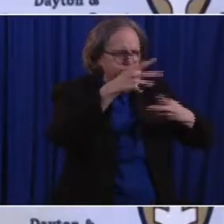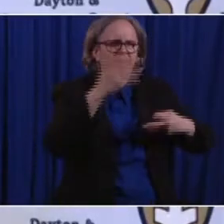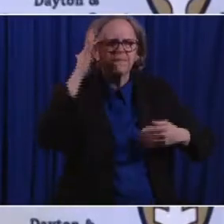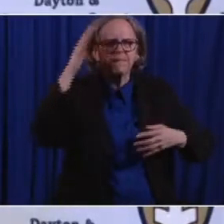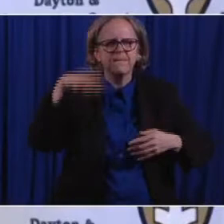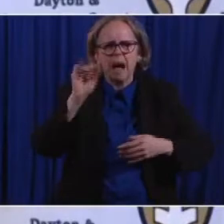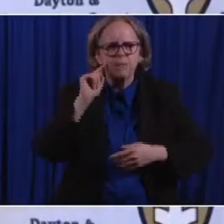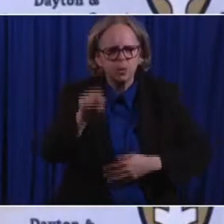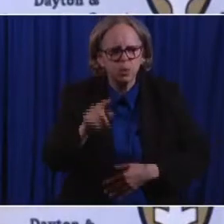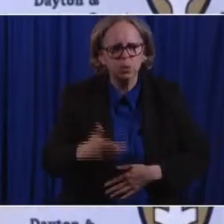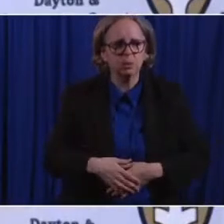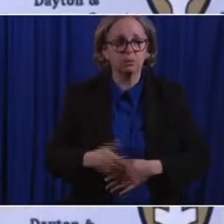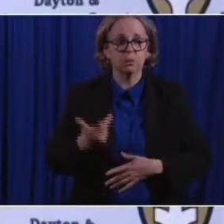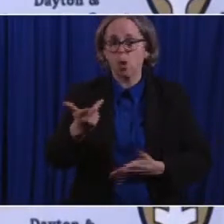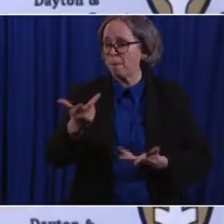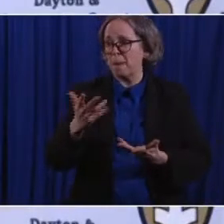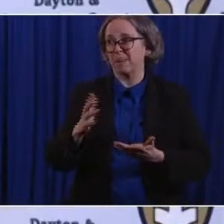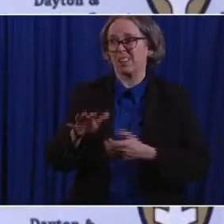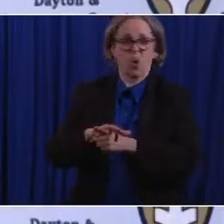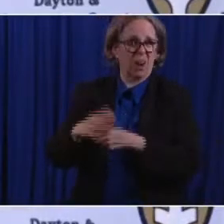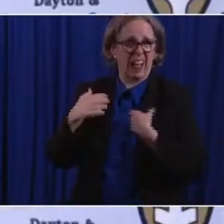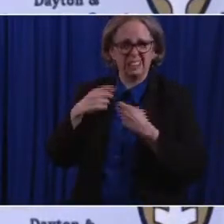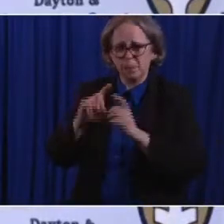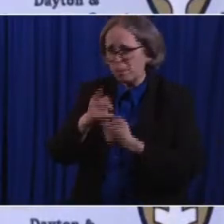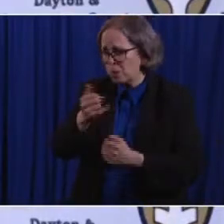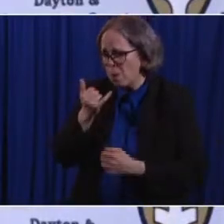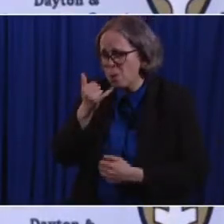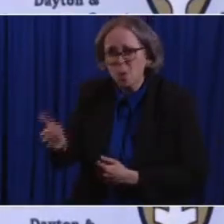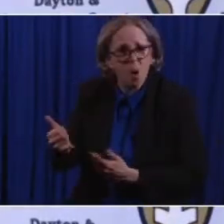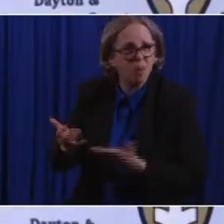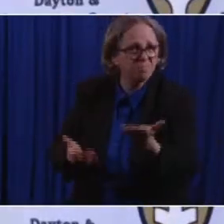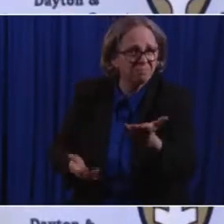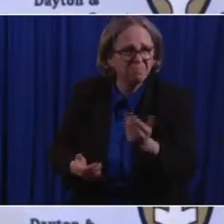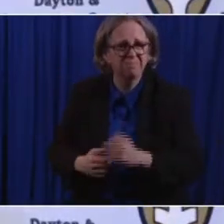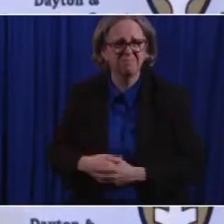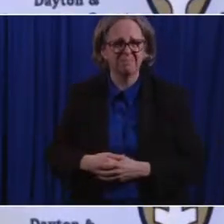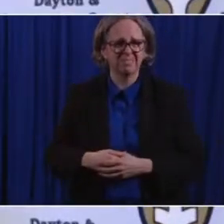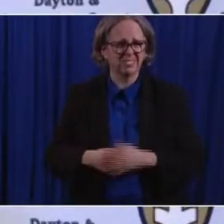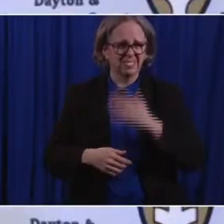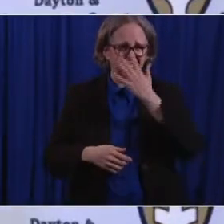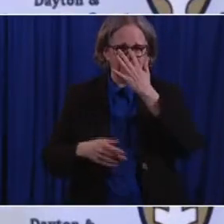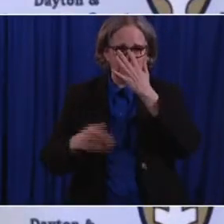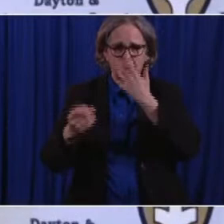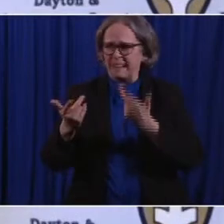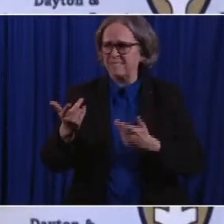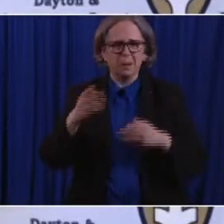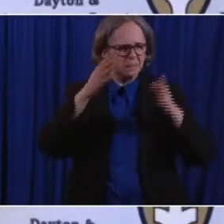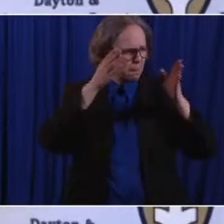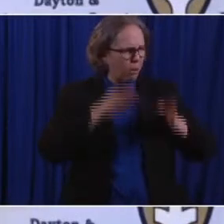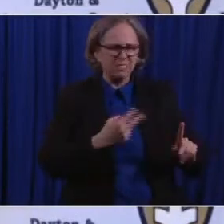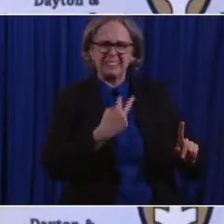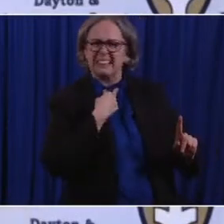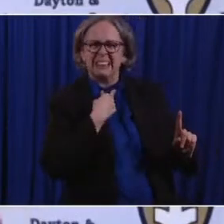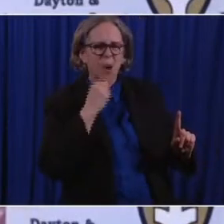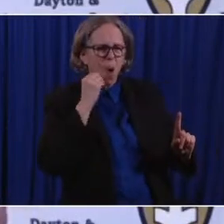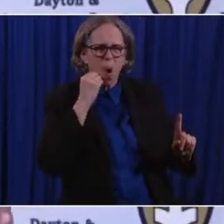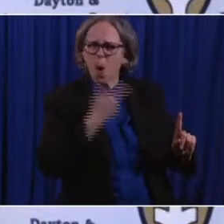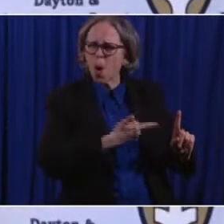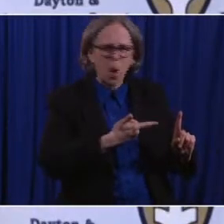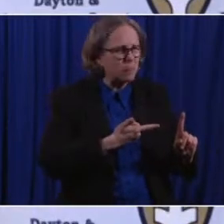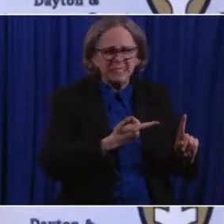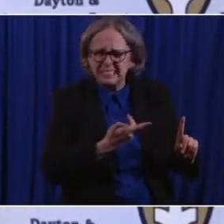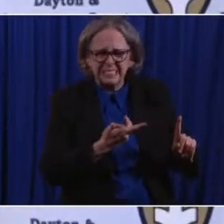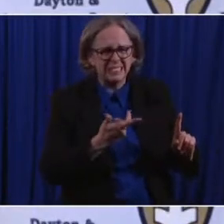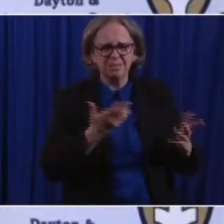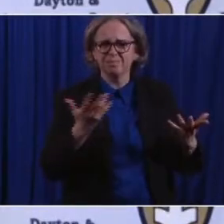as I mentioned earlier, doing one-on-one, literally someone who's in their home and they cannot leave their home. That can be a problem in the city. It can be a problem in the rural